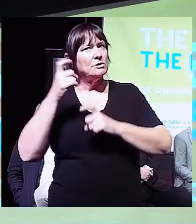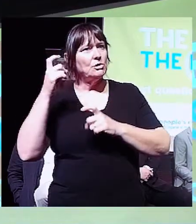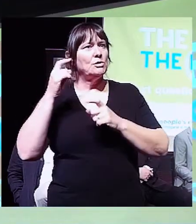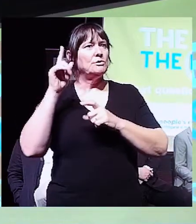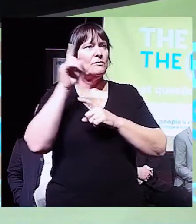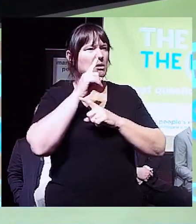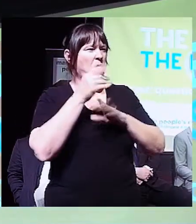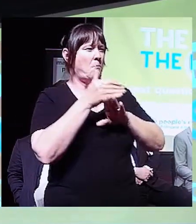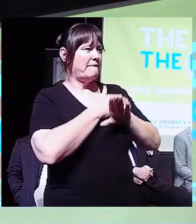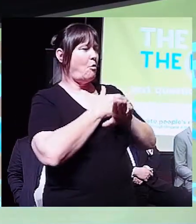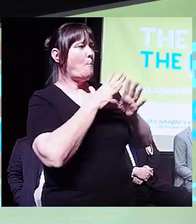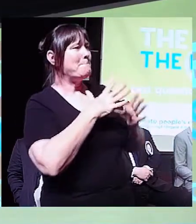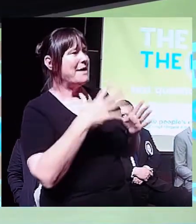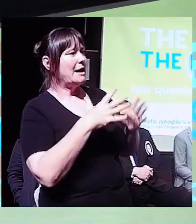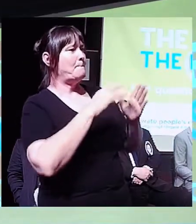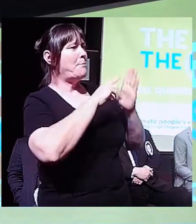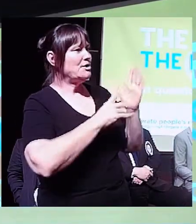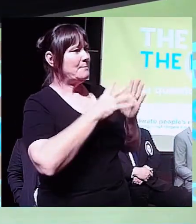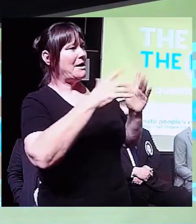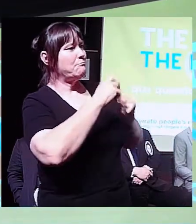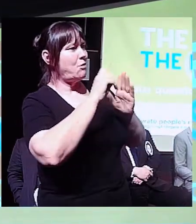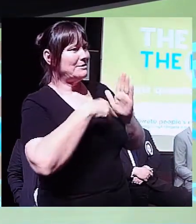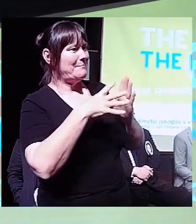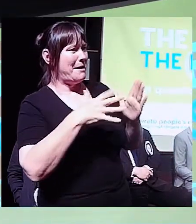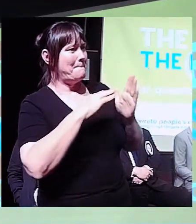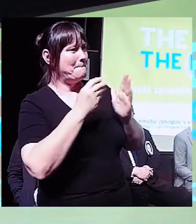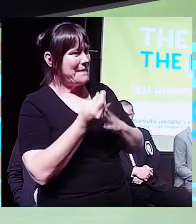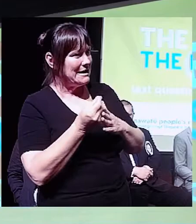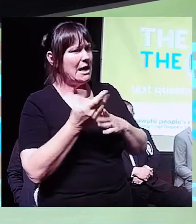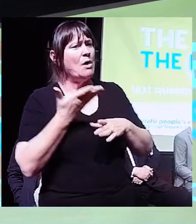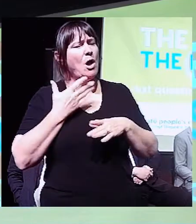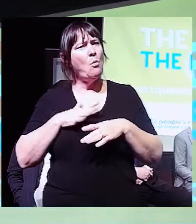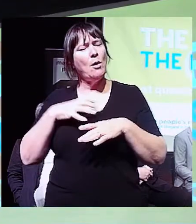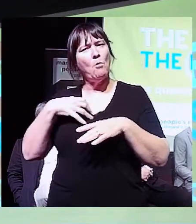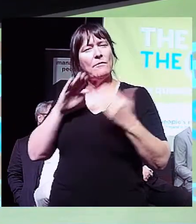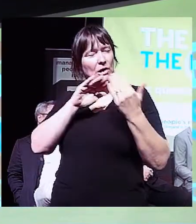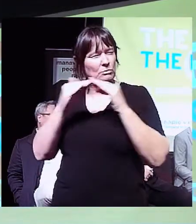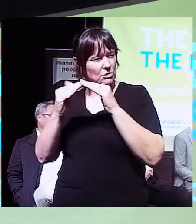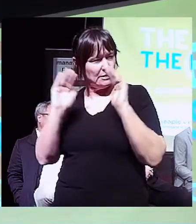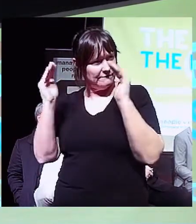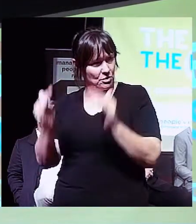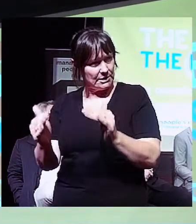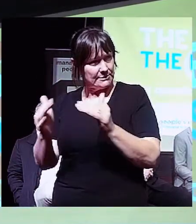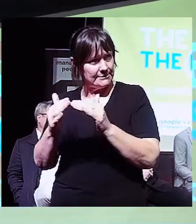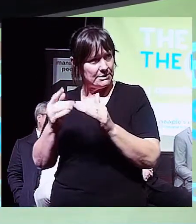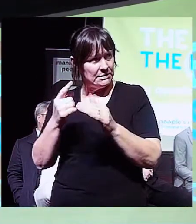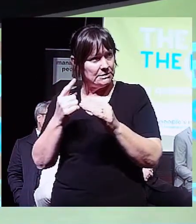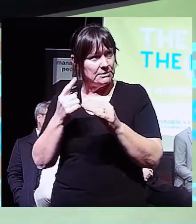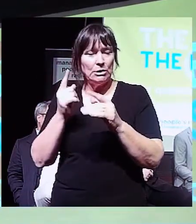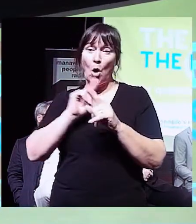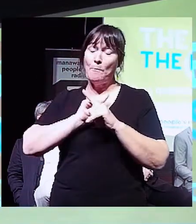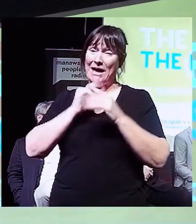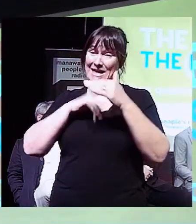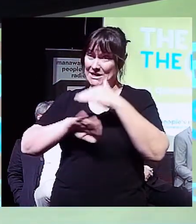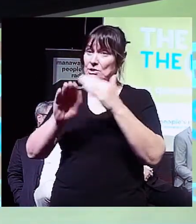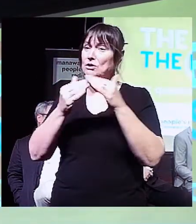big projects, big money. We'd like to see a bit more of a community focus, really going back into the community and